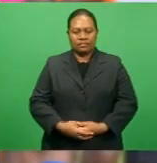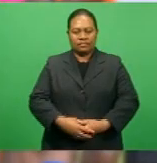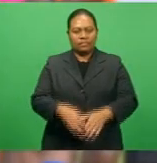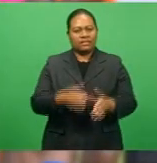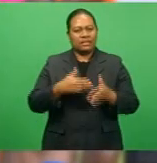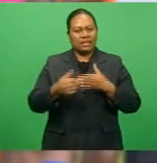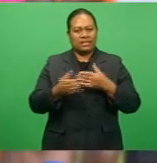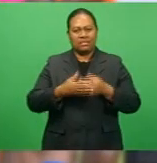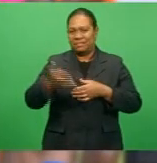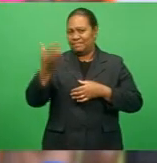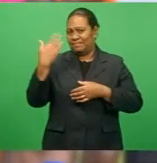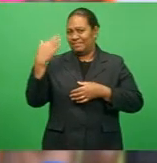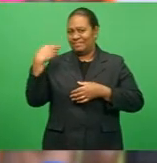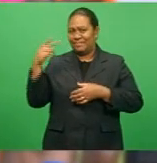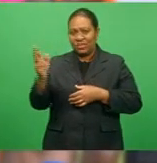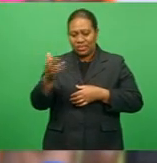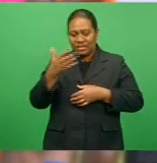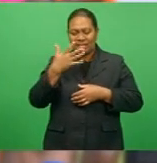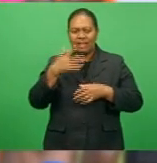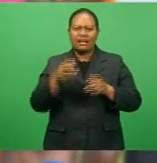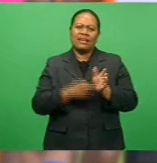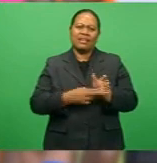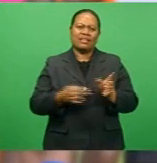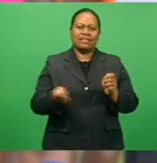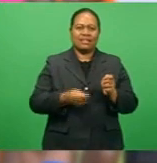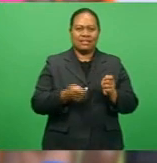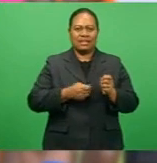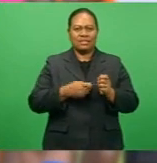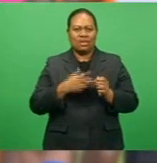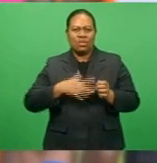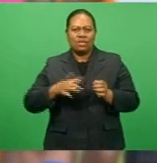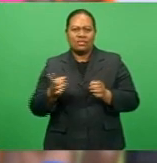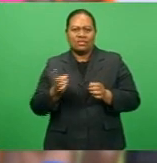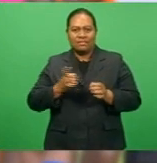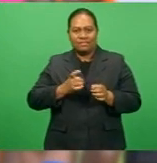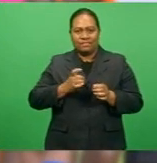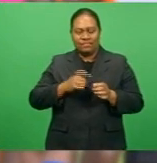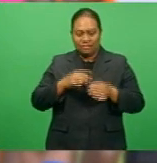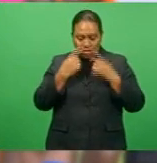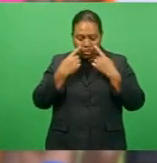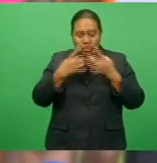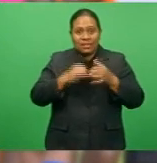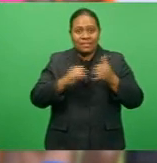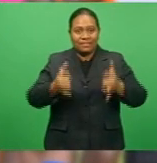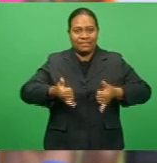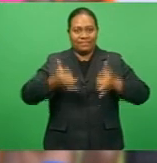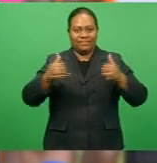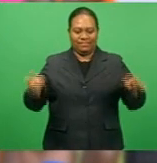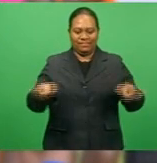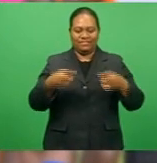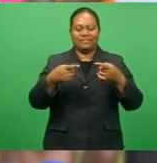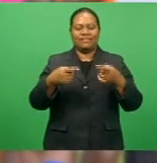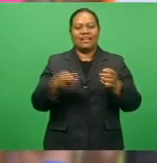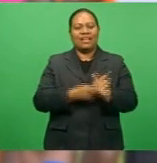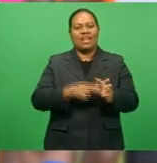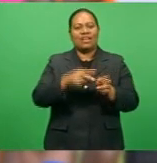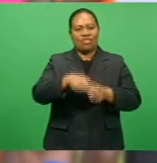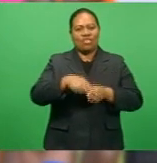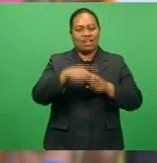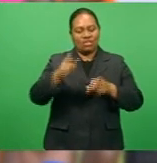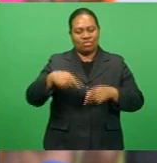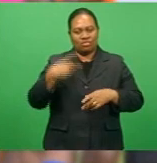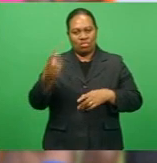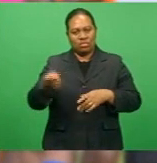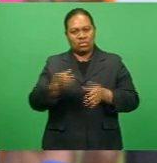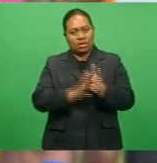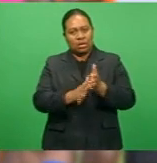Despite previous results, Naita Siri plan to come out guns blazing in their Skipper Cup semi-final against Nanronga tomorrow. The Highlanders